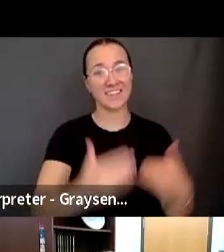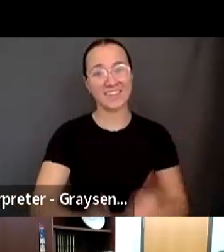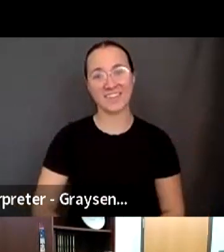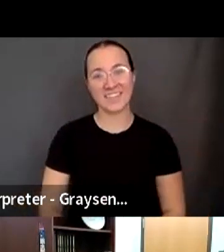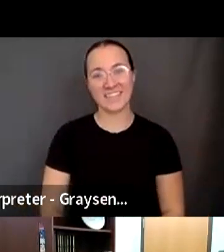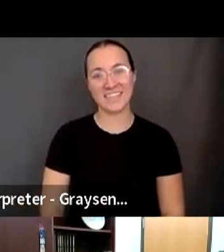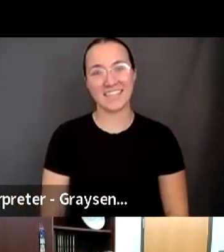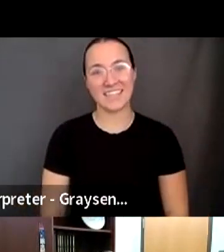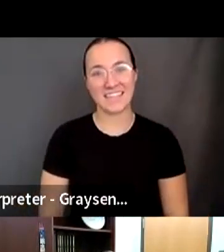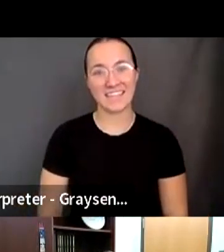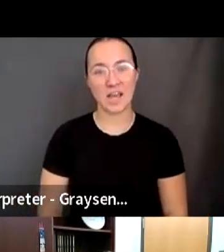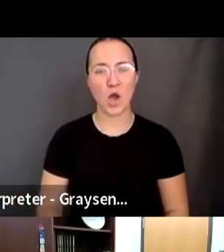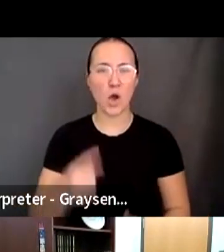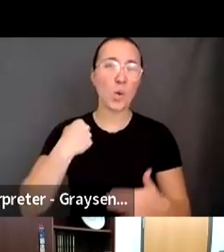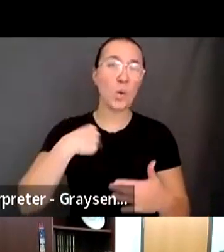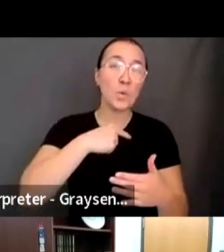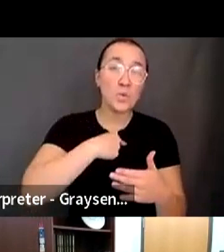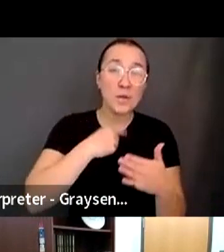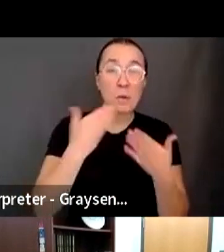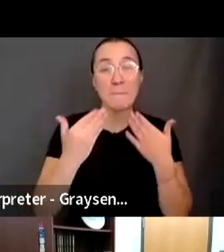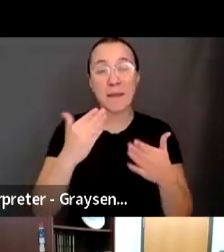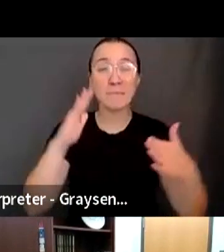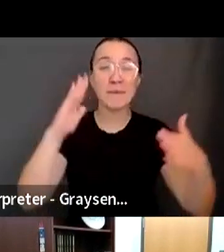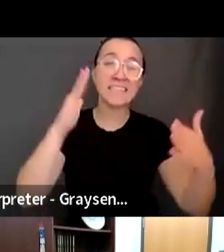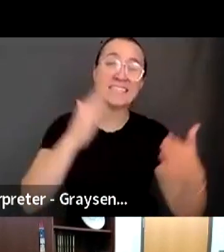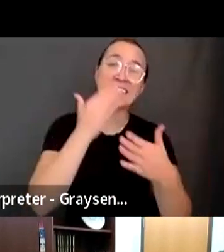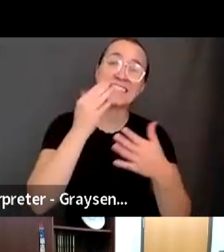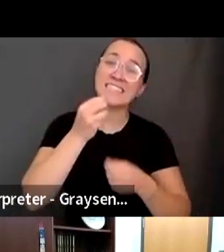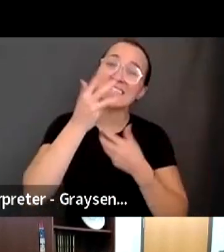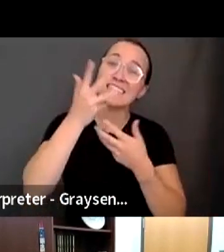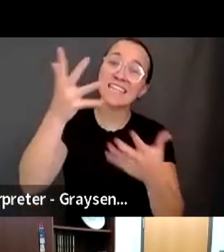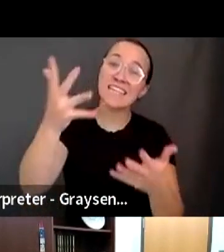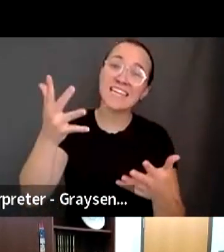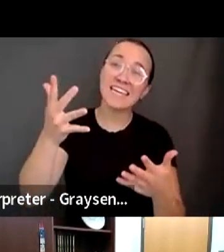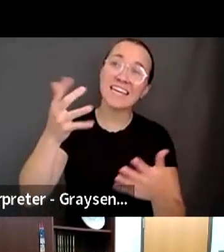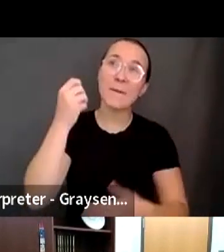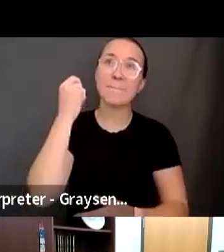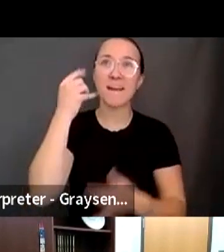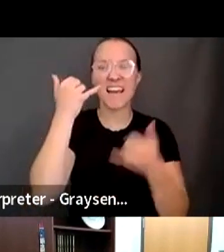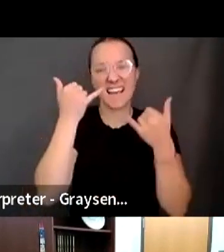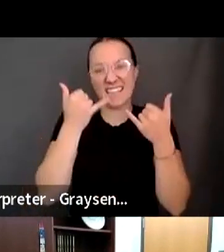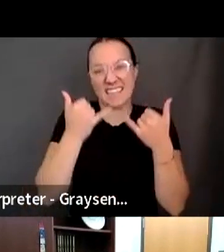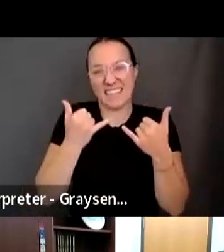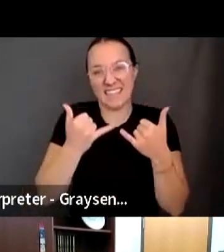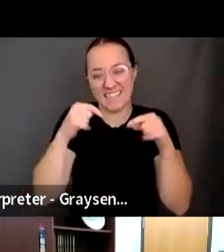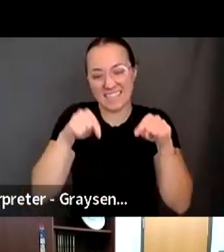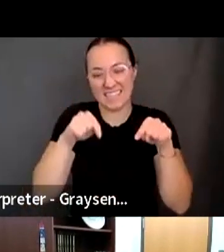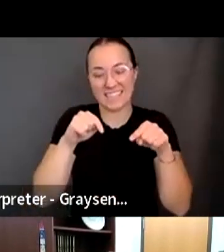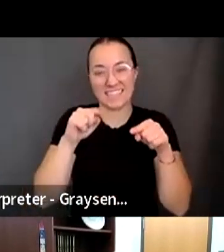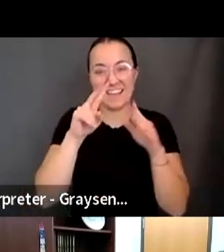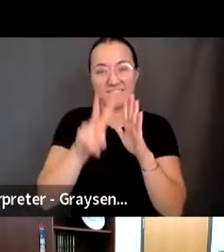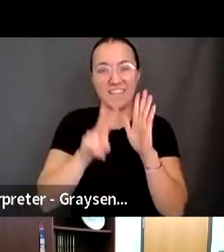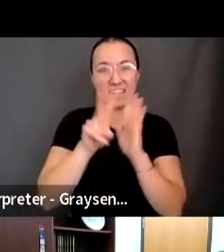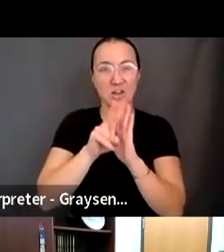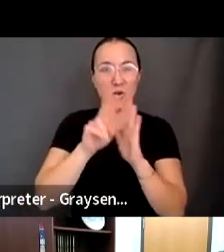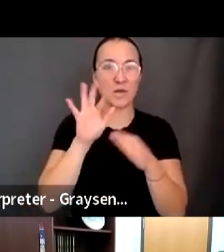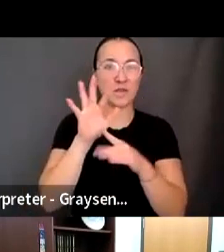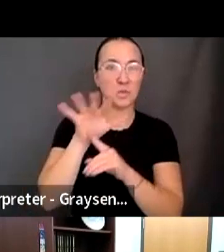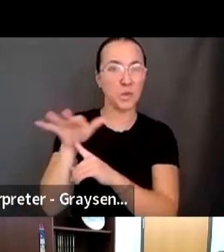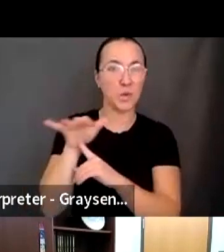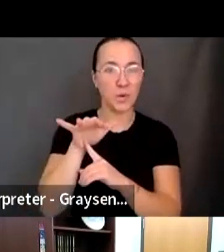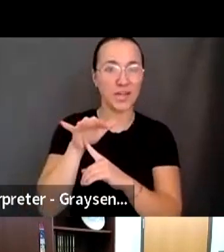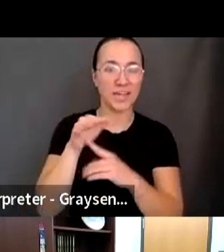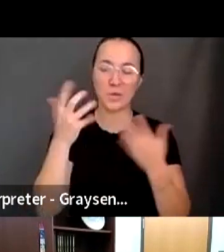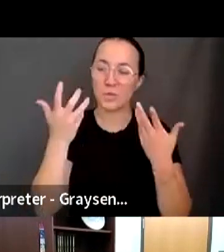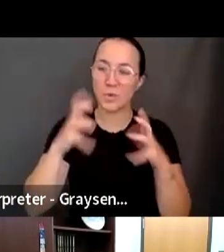We would sing, but this is being recorded and you really don't want to get exposed to that. But